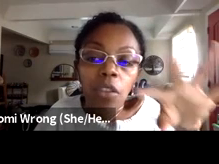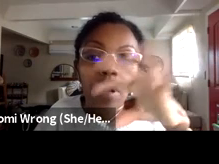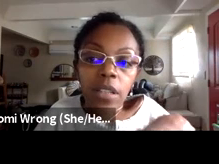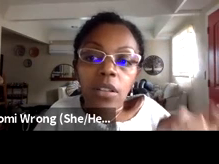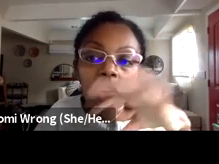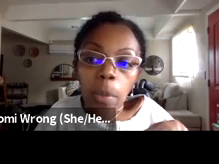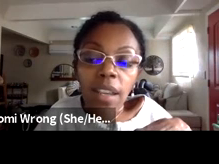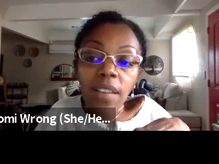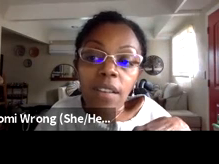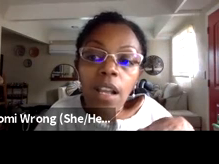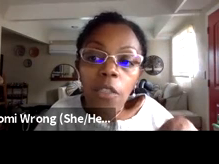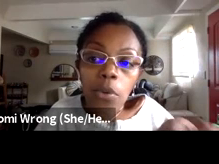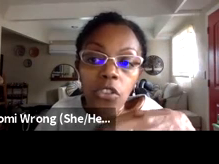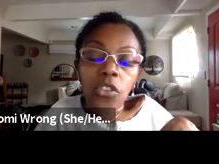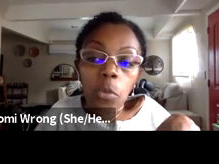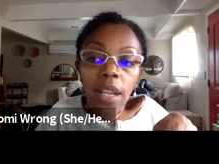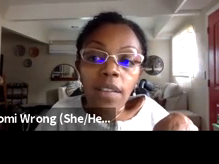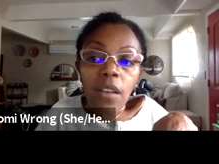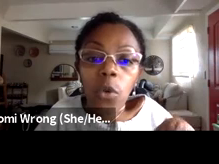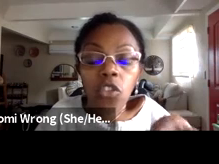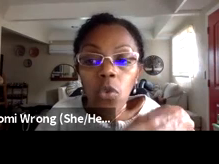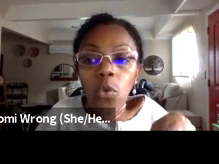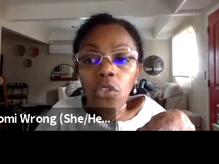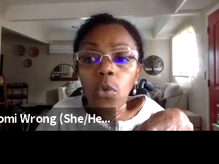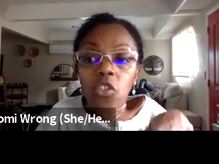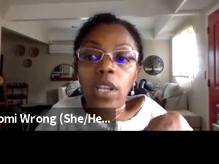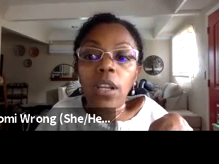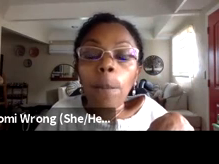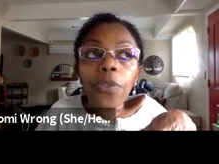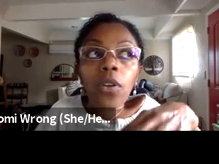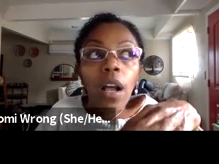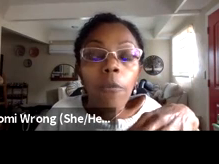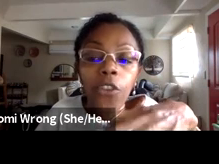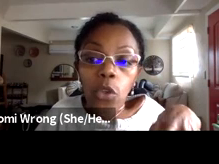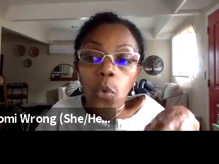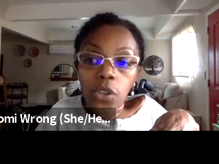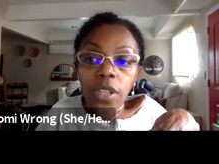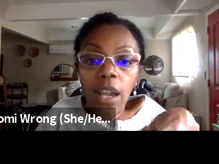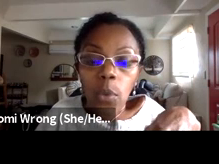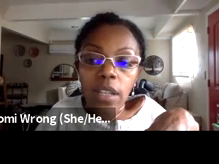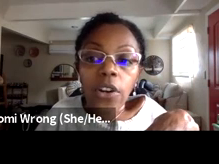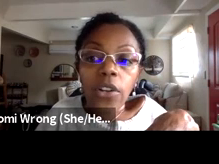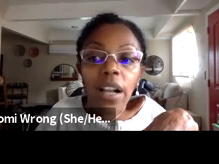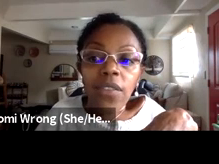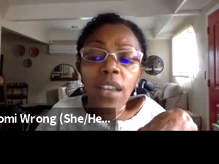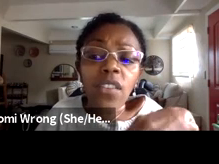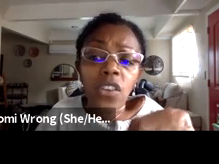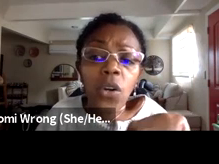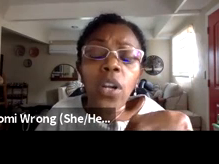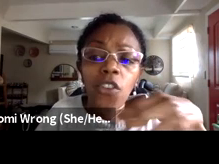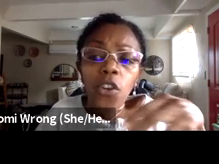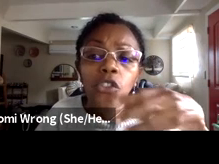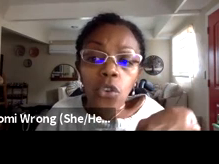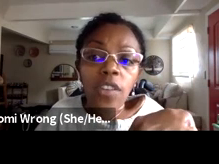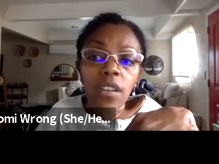the political space and the personal space of through which we view the world and how we live our lives. And